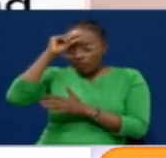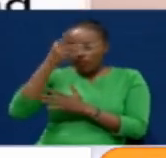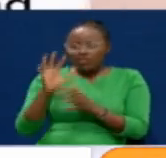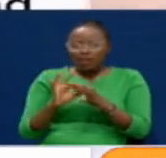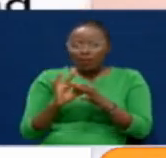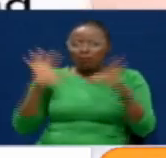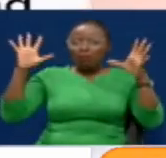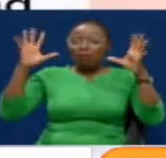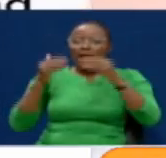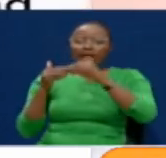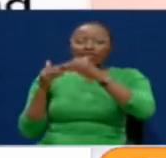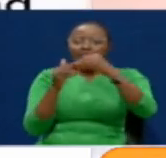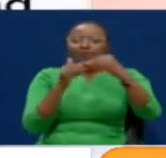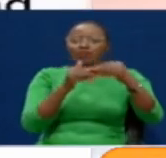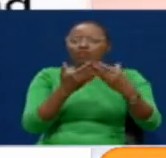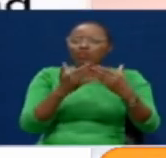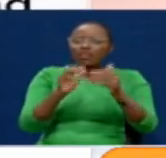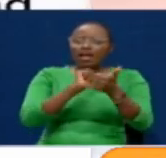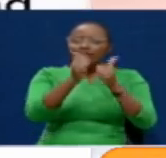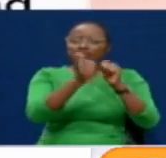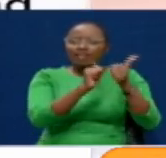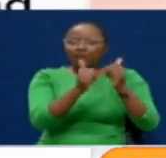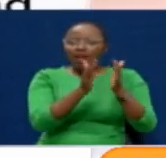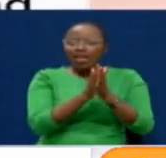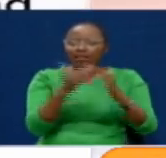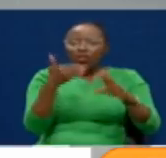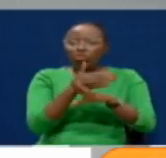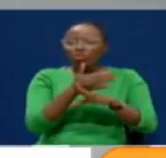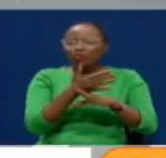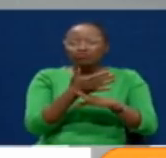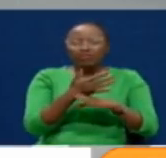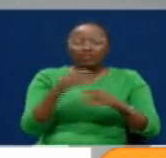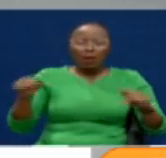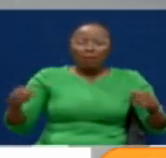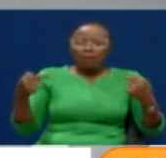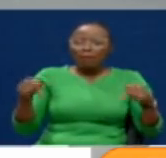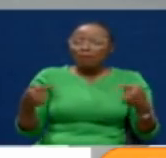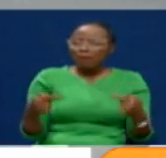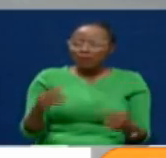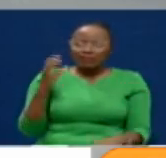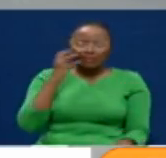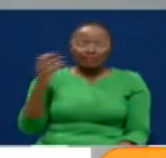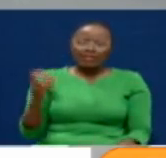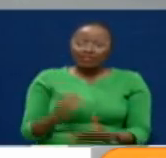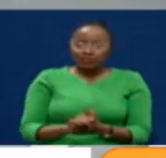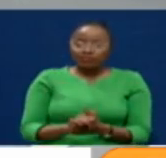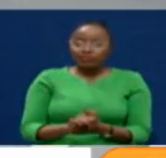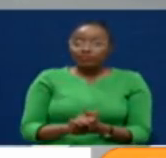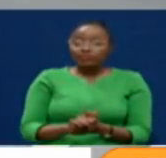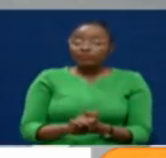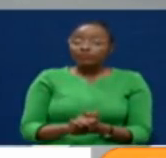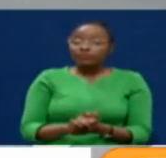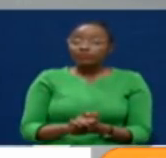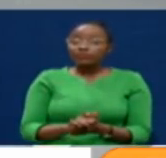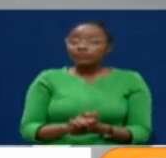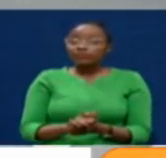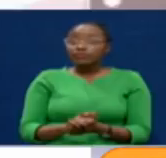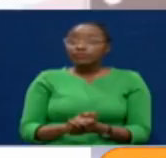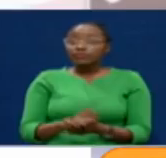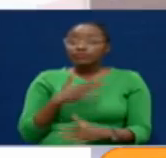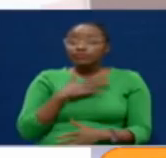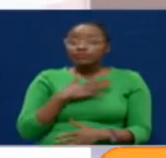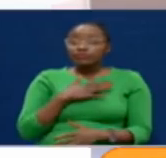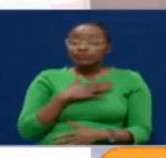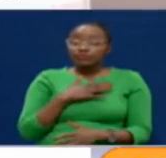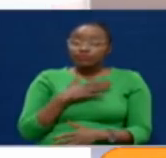disengaged leadership with internal competition and squabble. Sad. Yep, I agree. I agree. One more tweet and then we close up. Chris